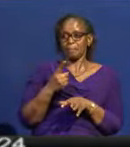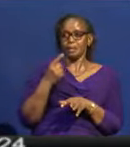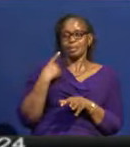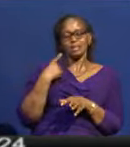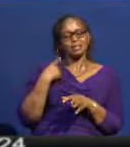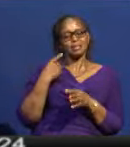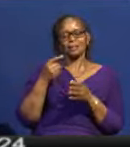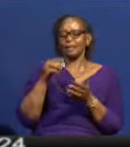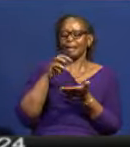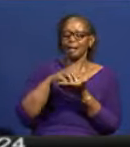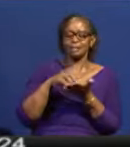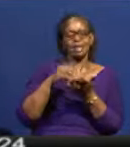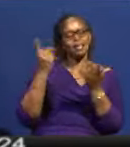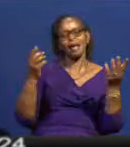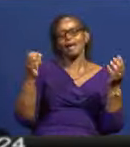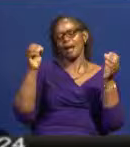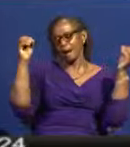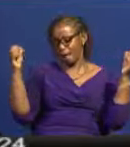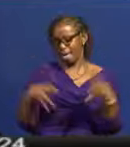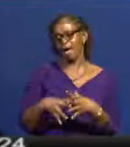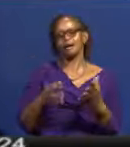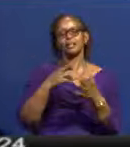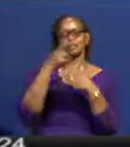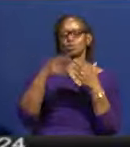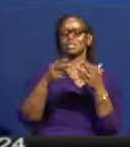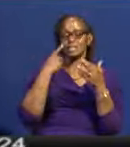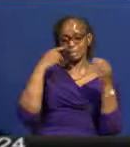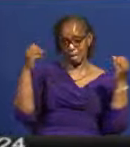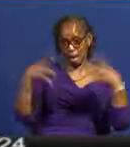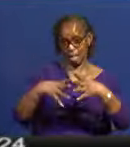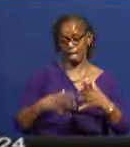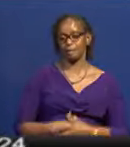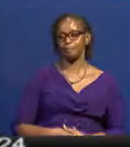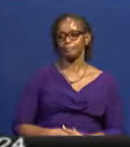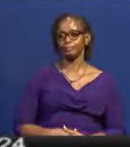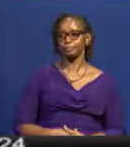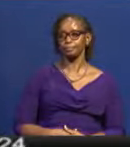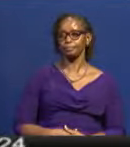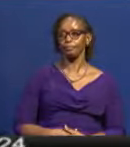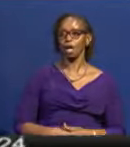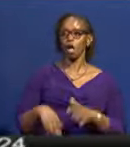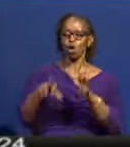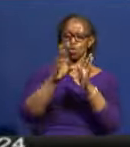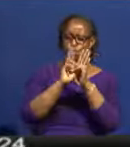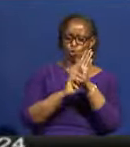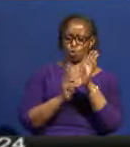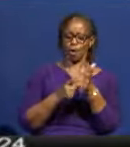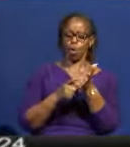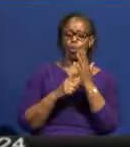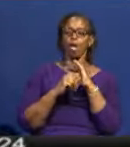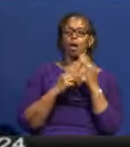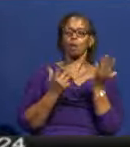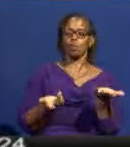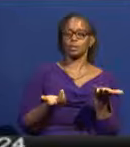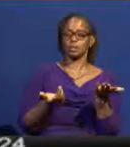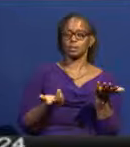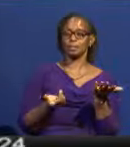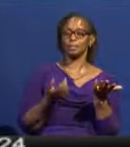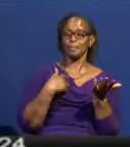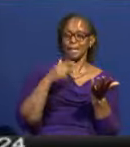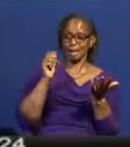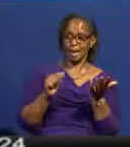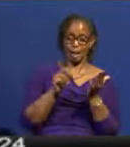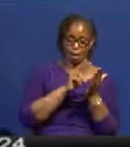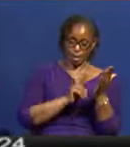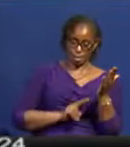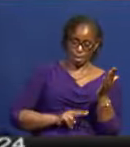case. Mr. Speaker, sir, as a requirement of our standing orders, please allow me to read the members,